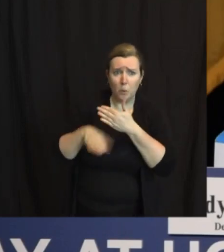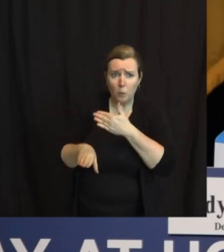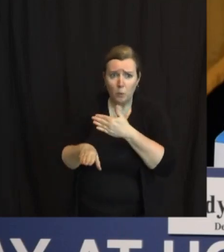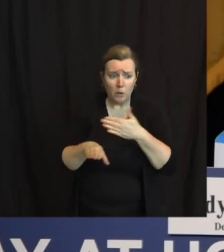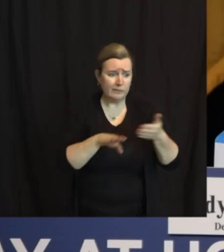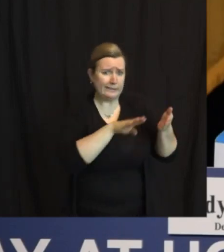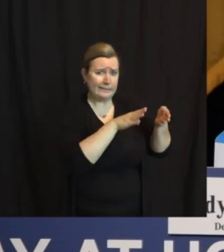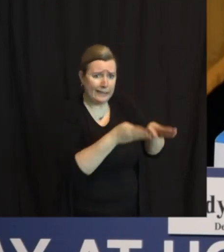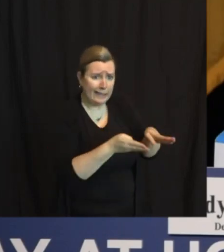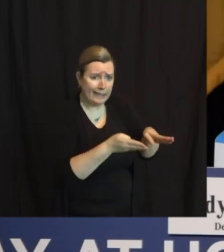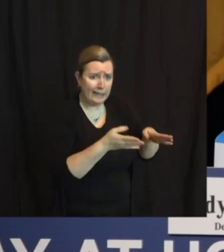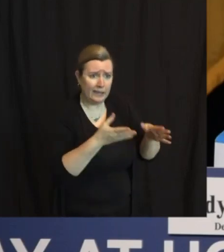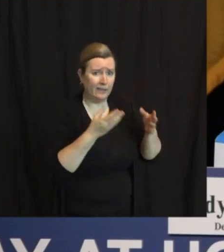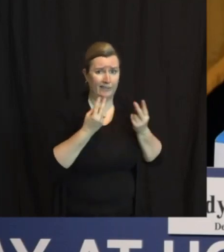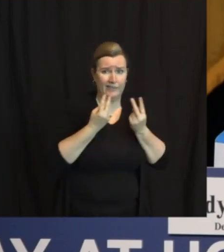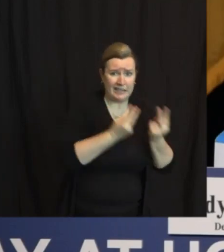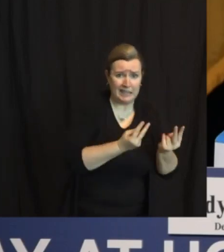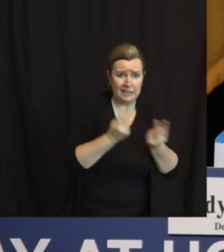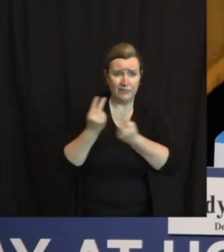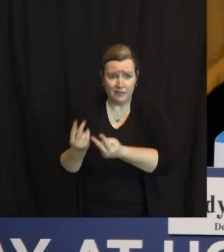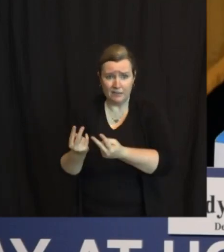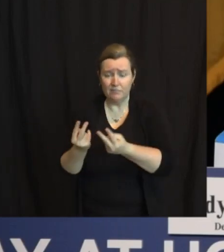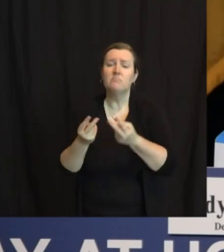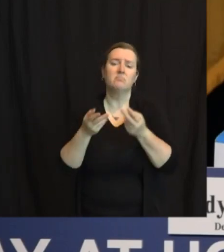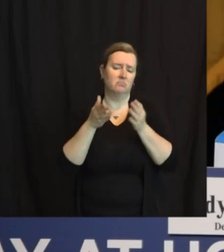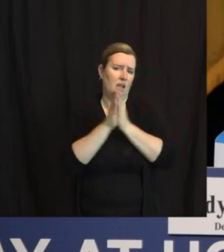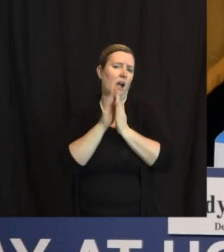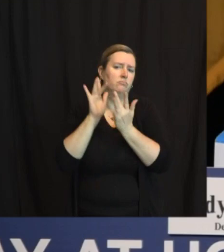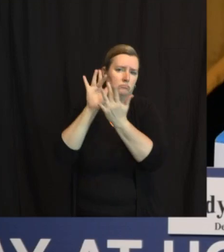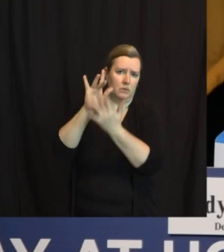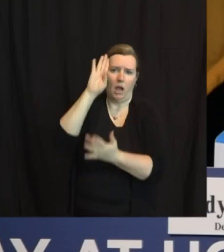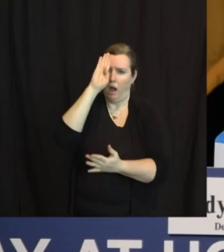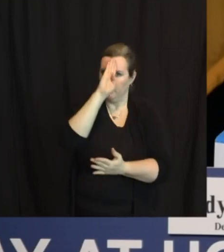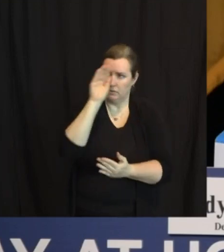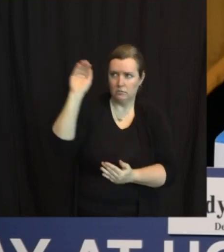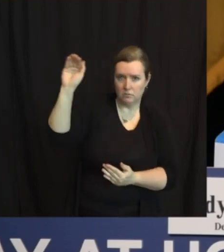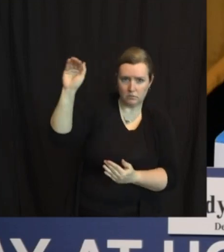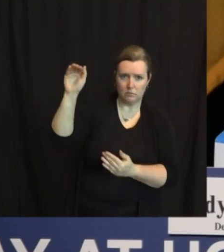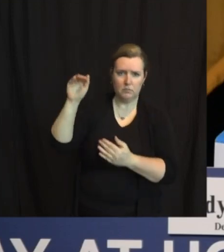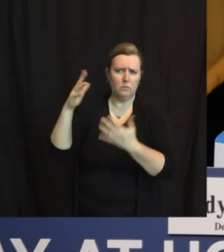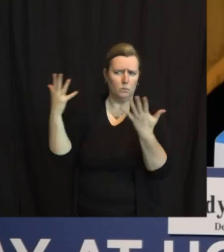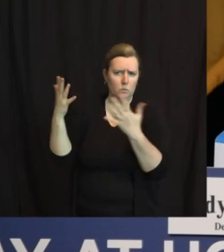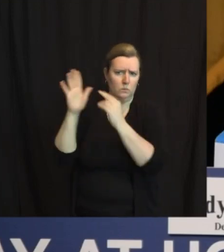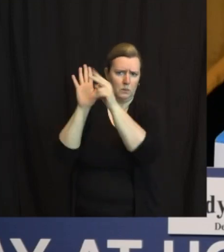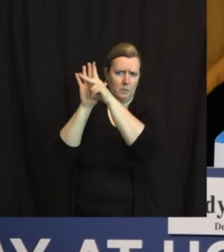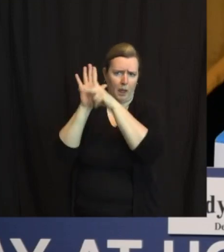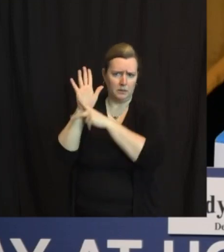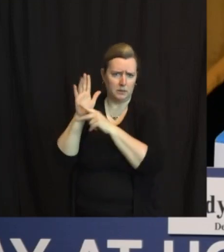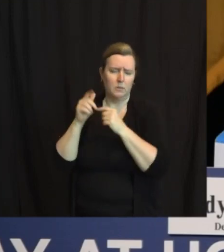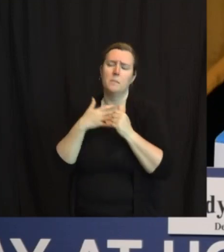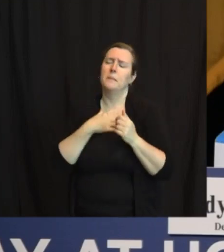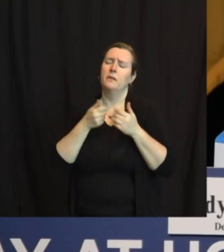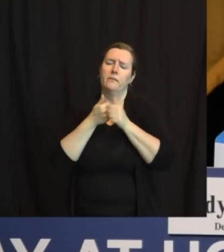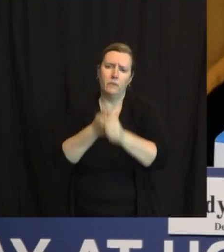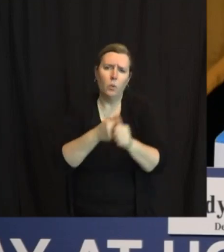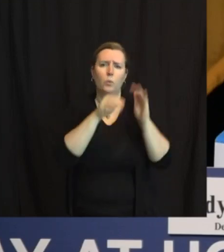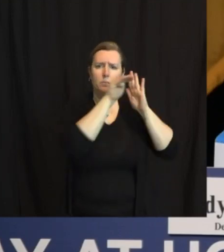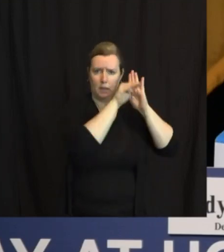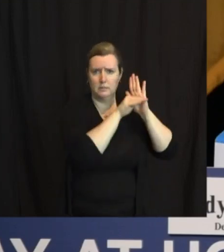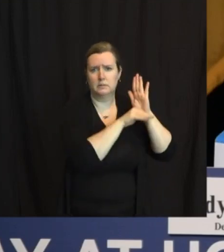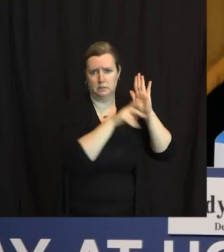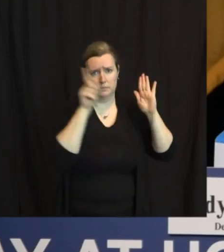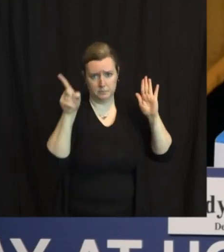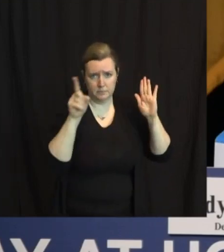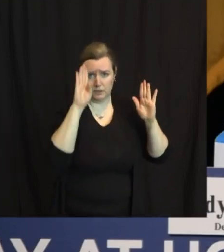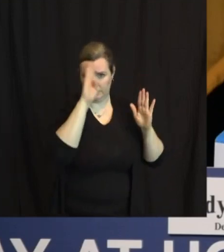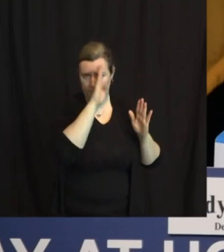in place. And please continue to adhere to the restrictions and celebrate your mom from a safe